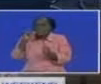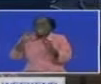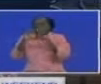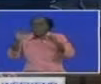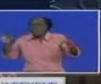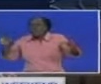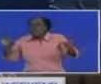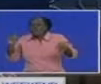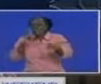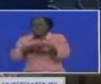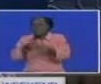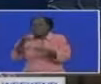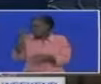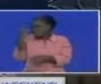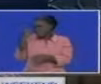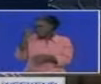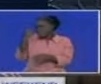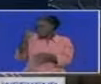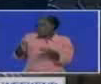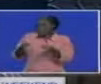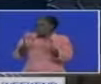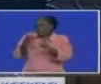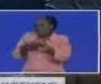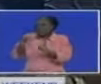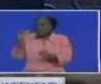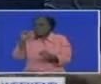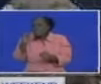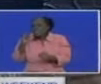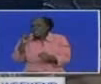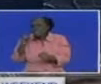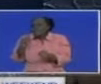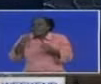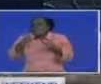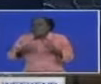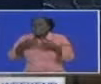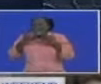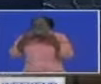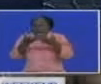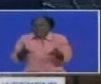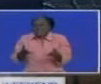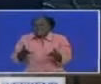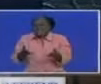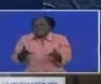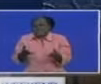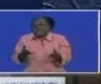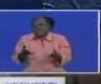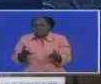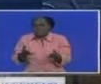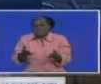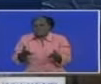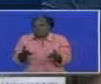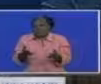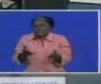now intolerant to officials of government from that country? We must answer that question than just to imagine and wish it out and say it's just a